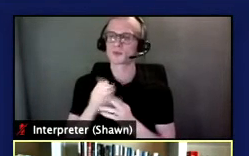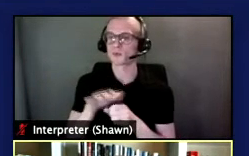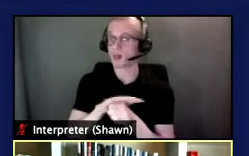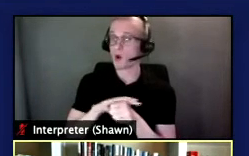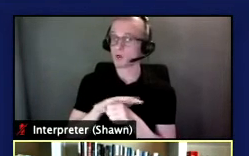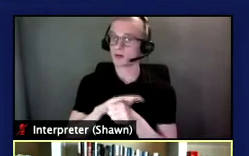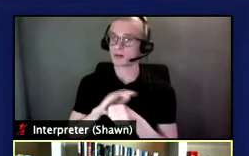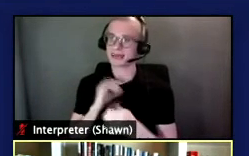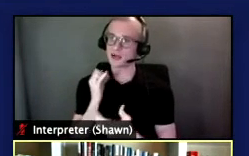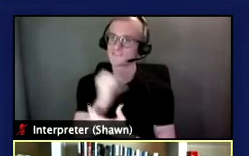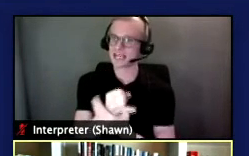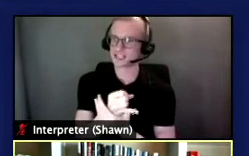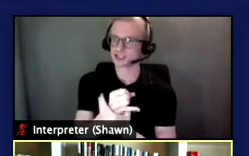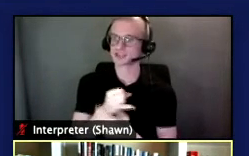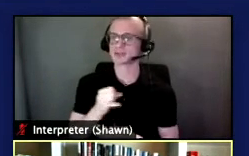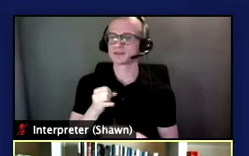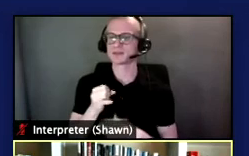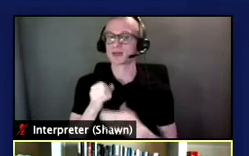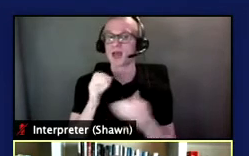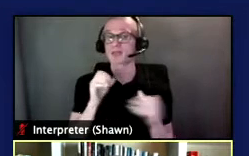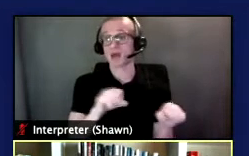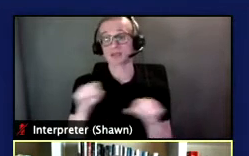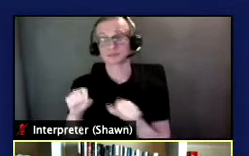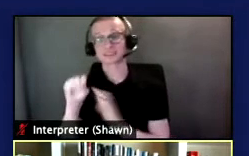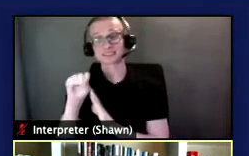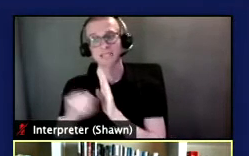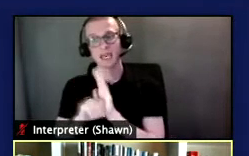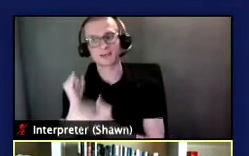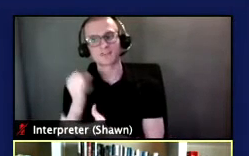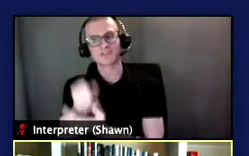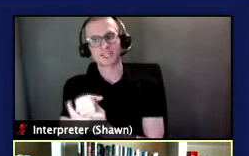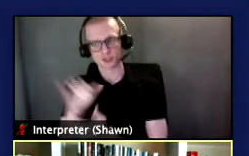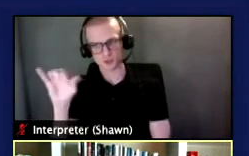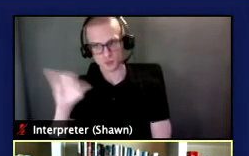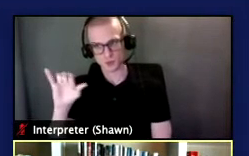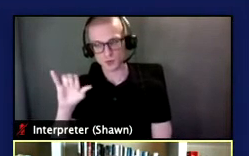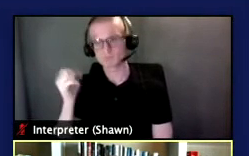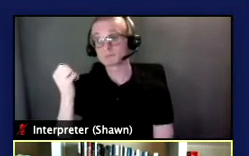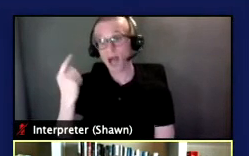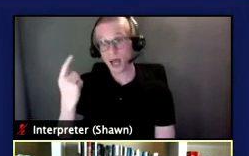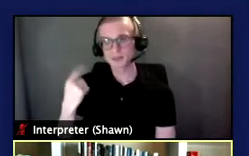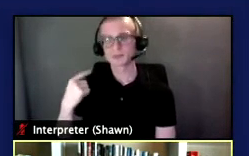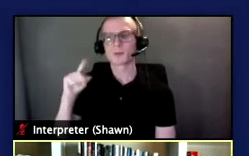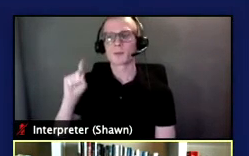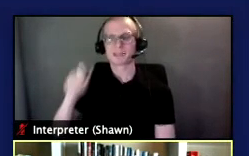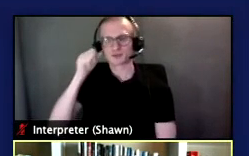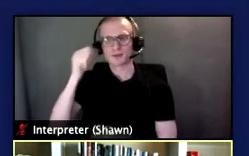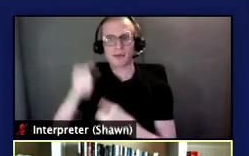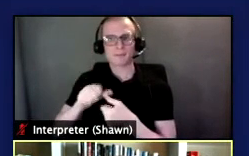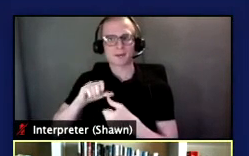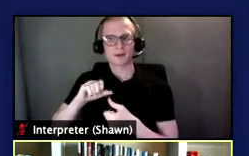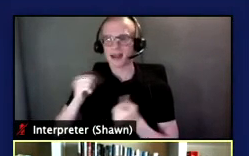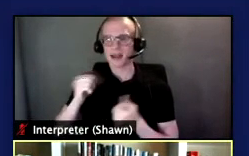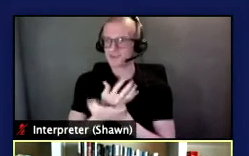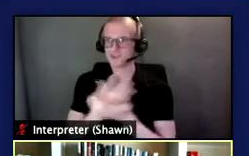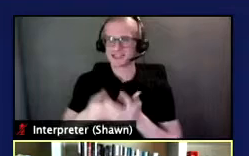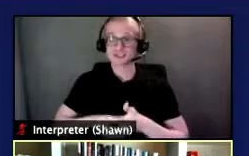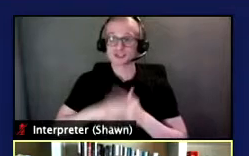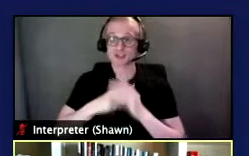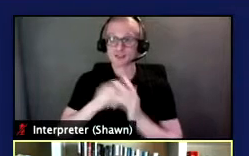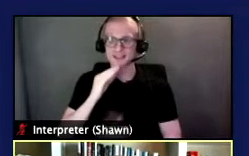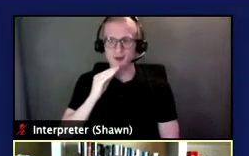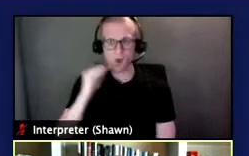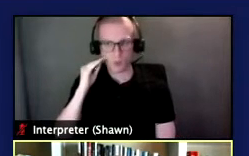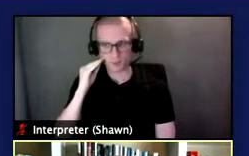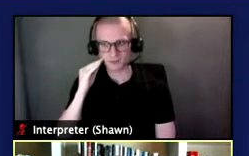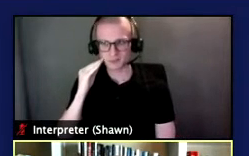interventions and potentially state interventions, we have to remember that it all begins at home. It begins with us as individuals. We all have